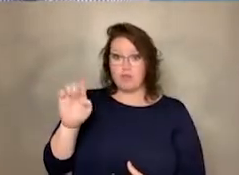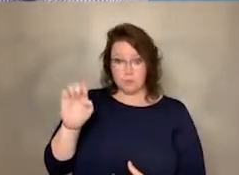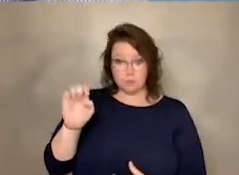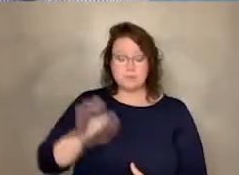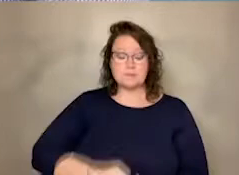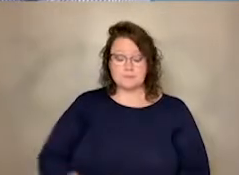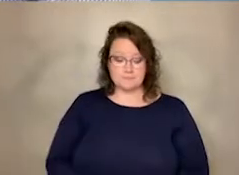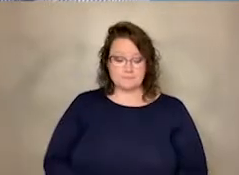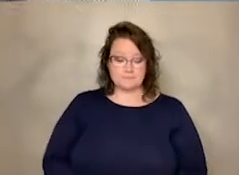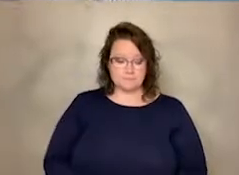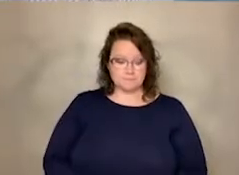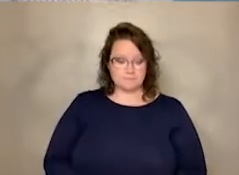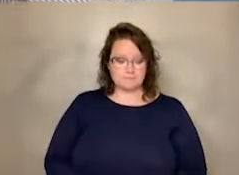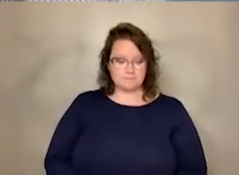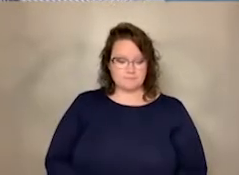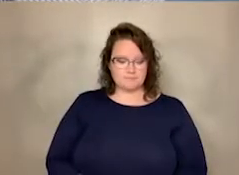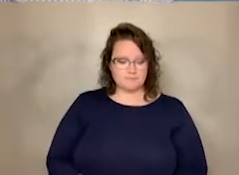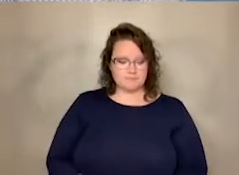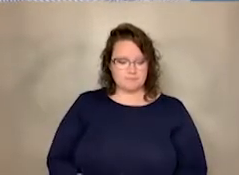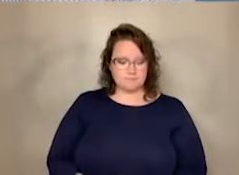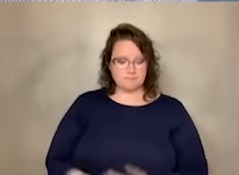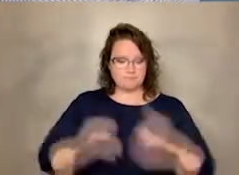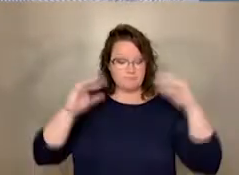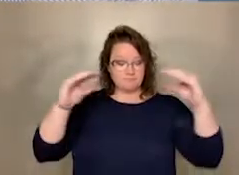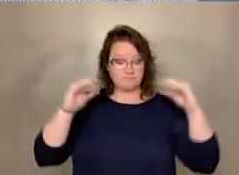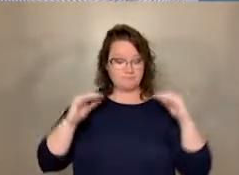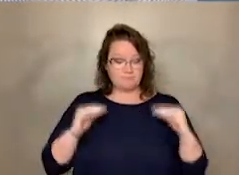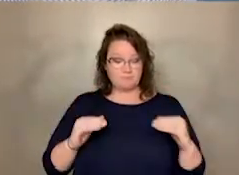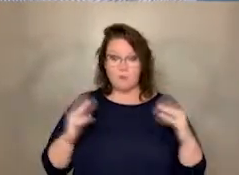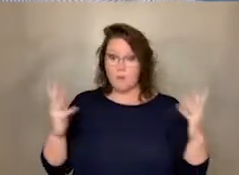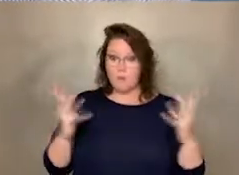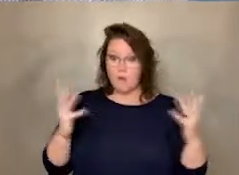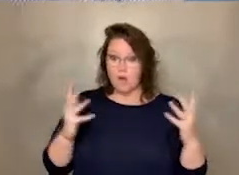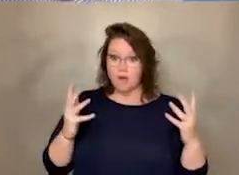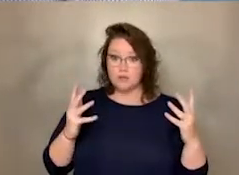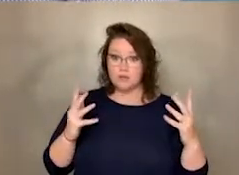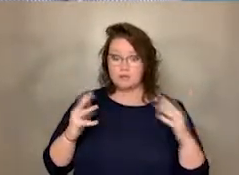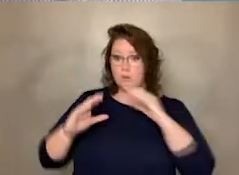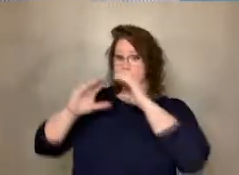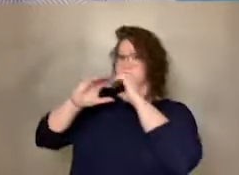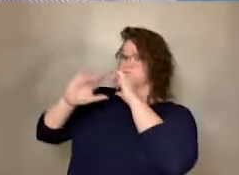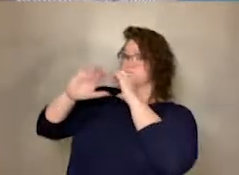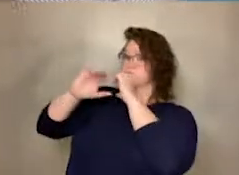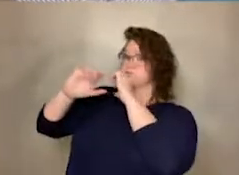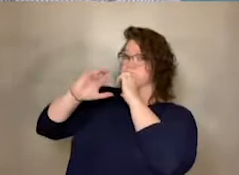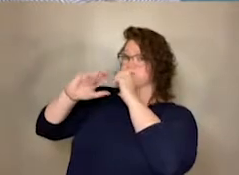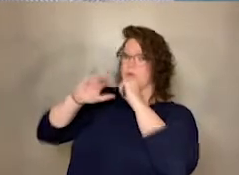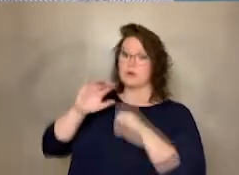Well, let's get that straight. Another instrument is the trumpet.